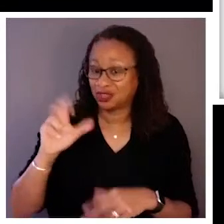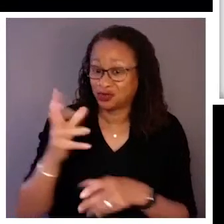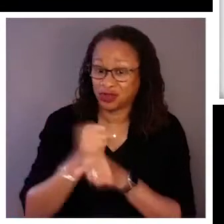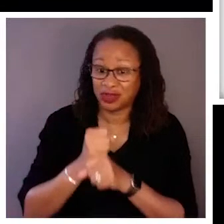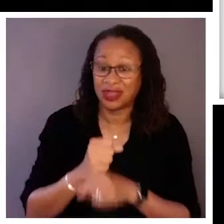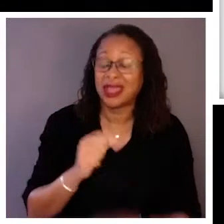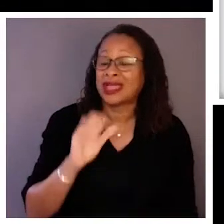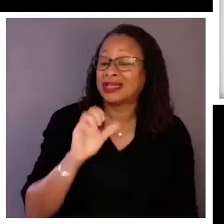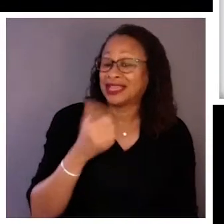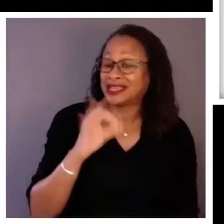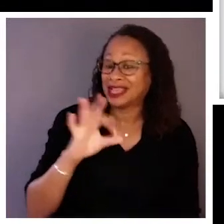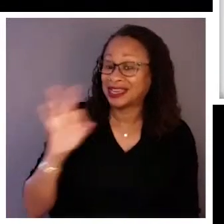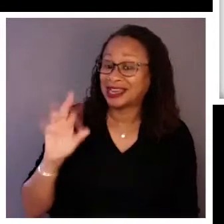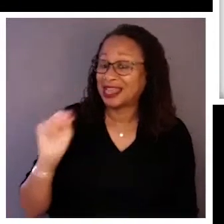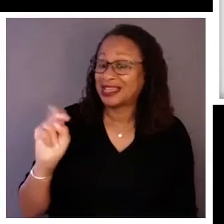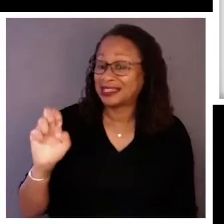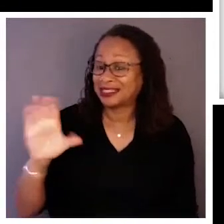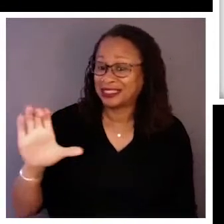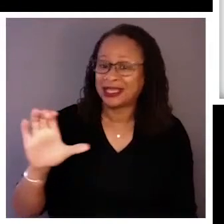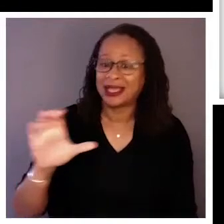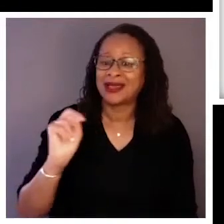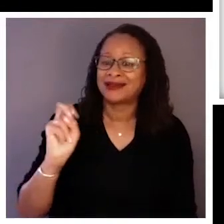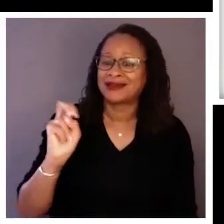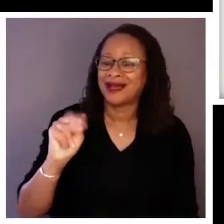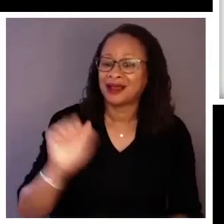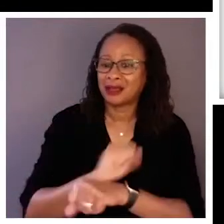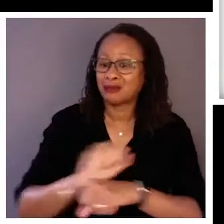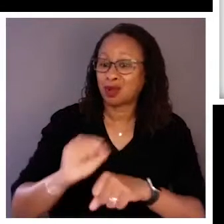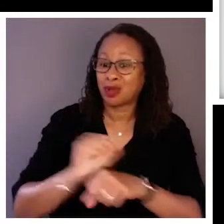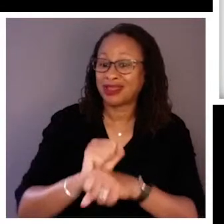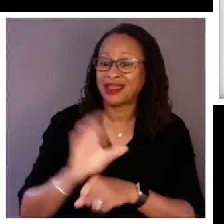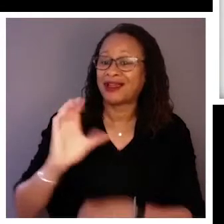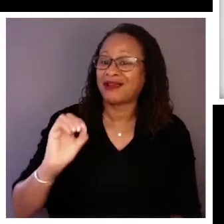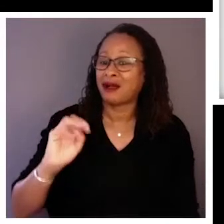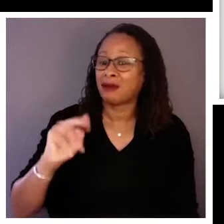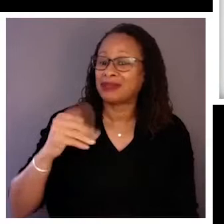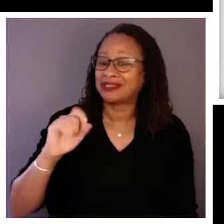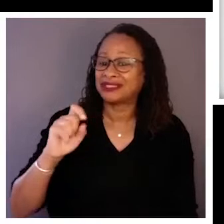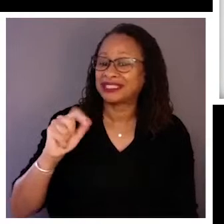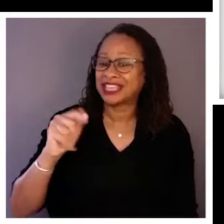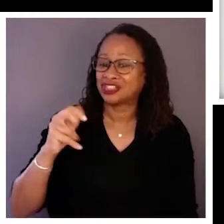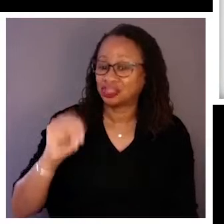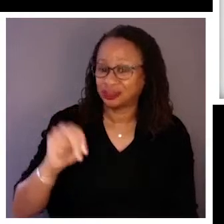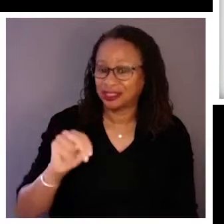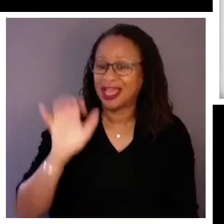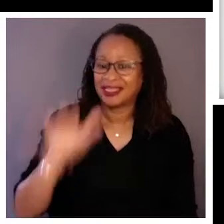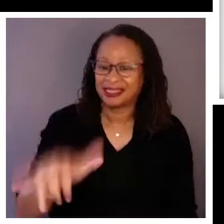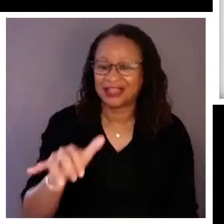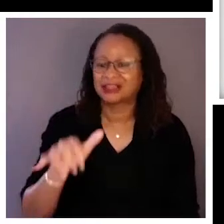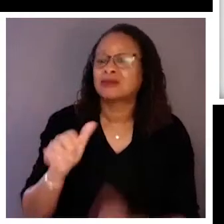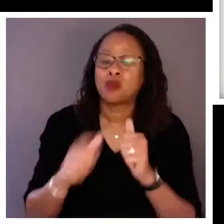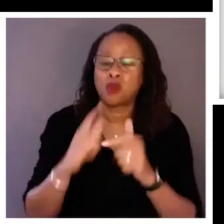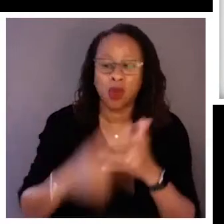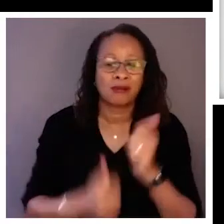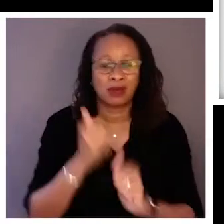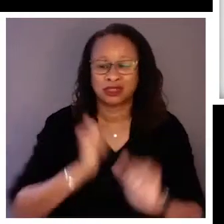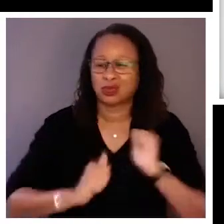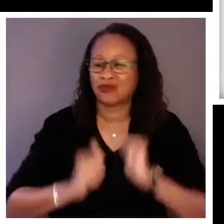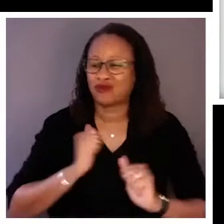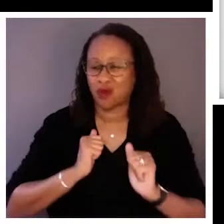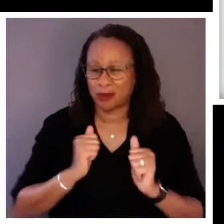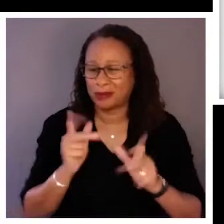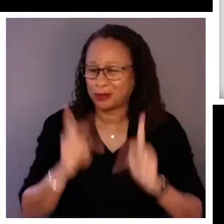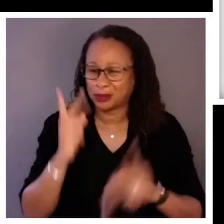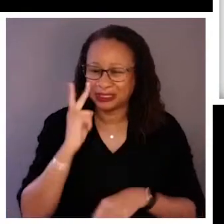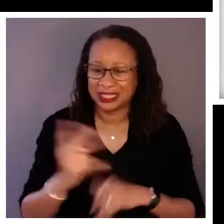NEC, non-employee compensation, that's the one that most performing artists see. If they don't have everything